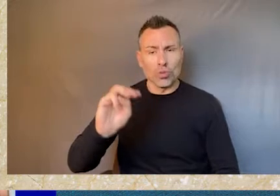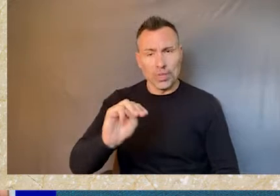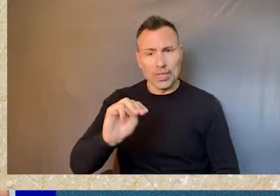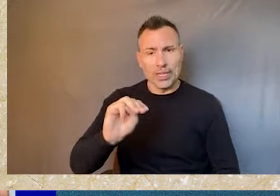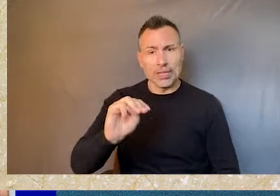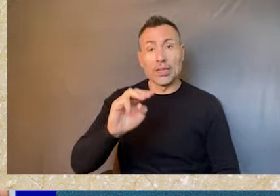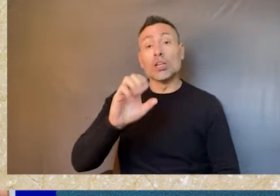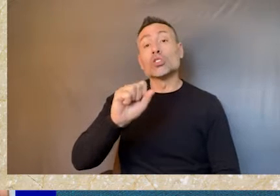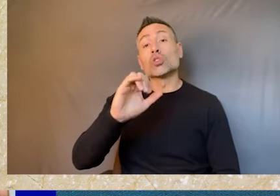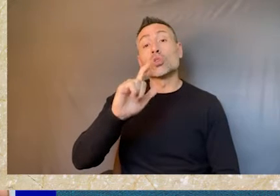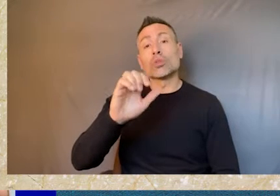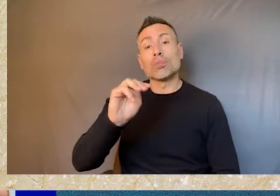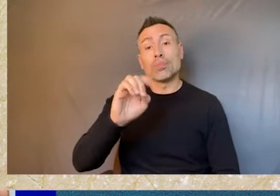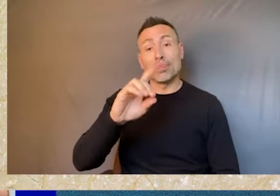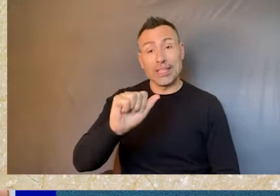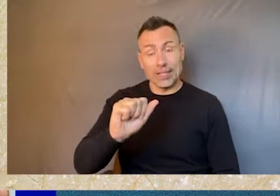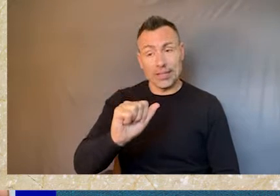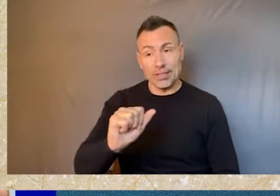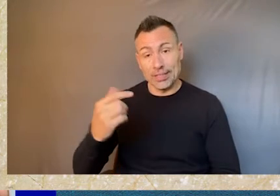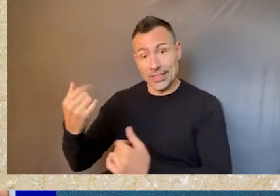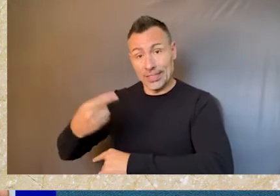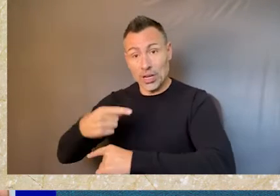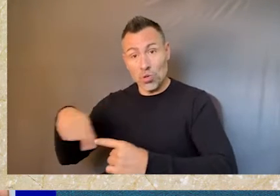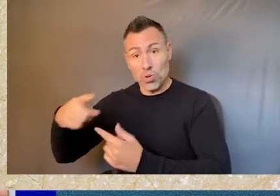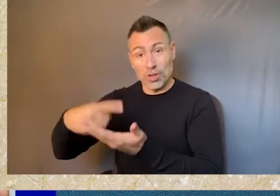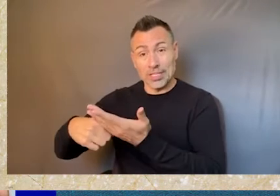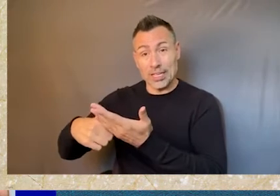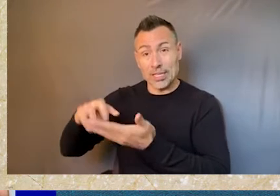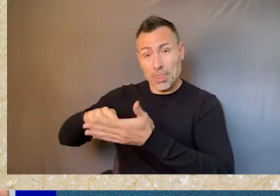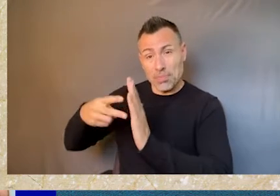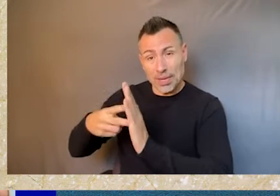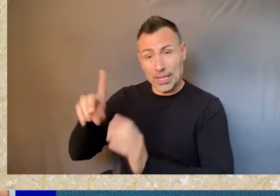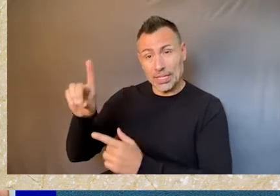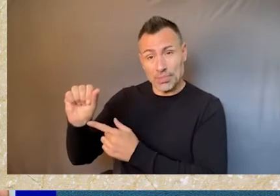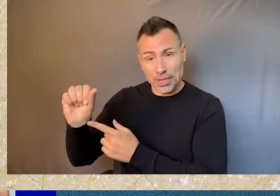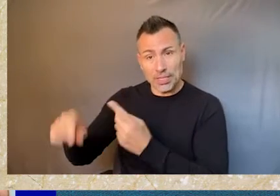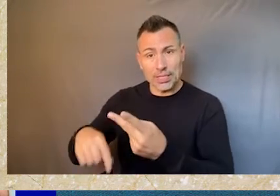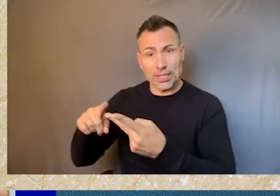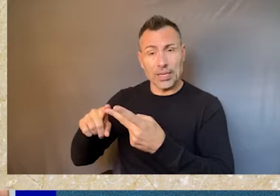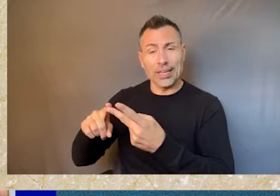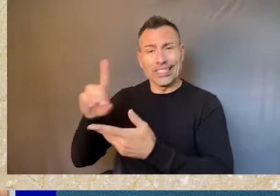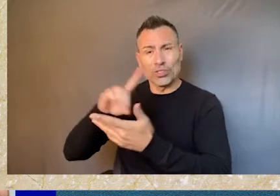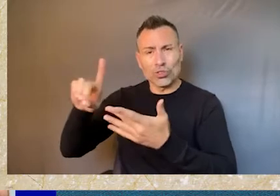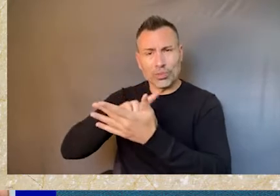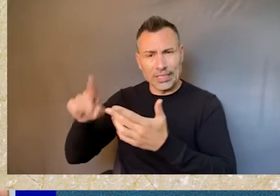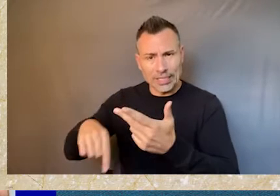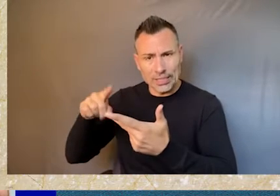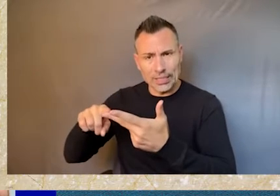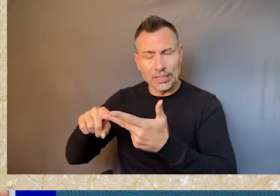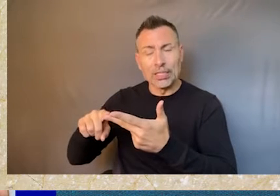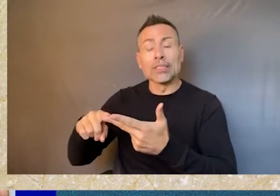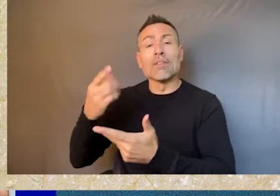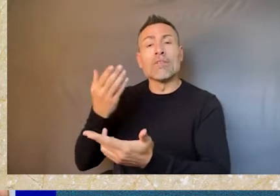how we define disability, what disability discrimination is. We will share some interesting disability facts with